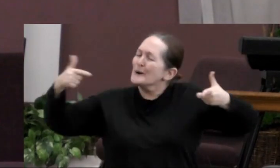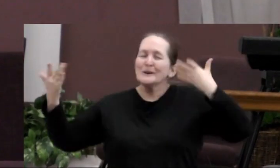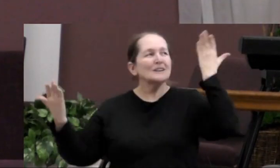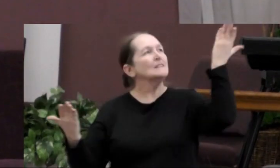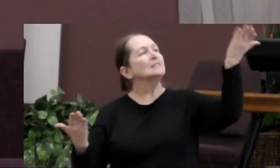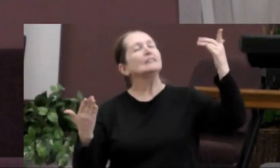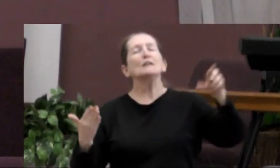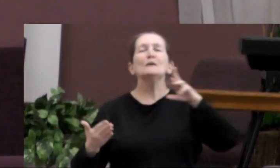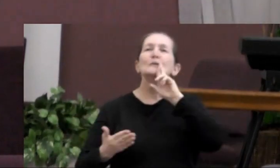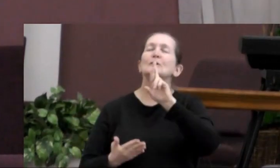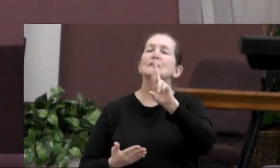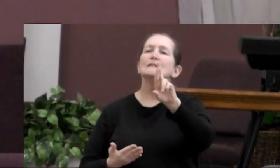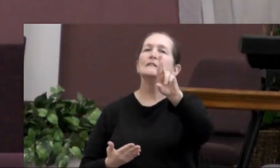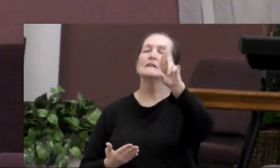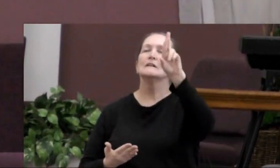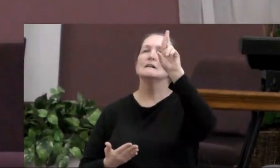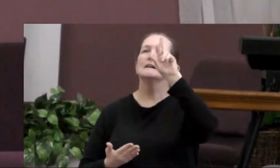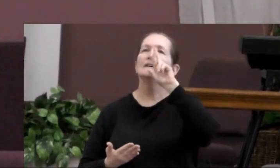How great thou